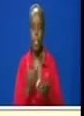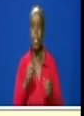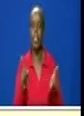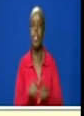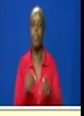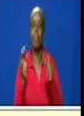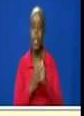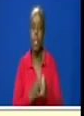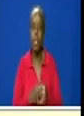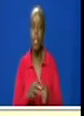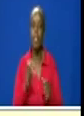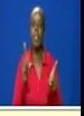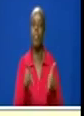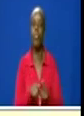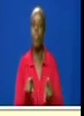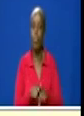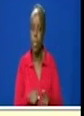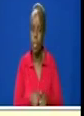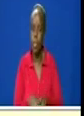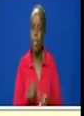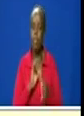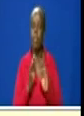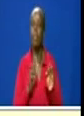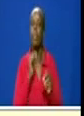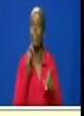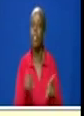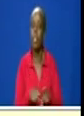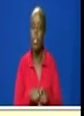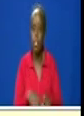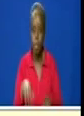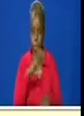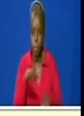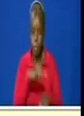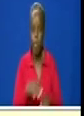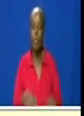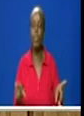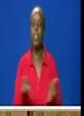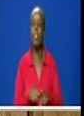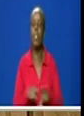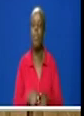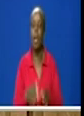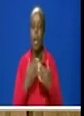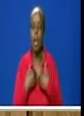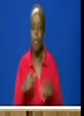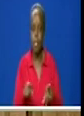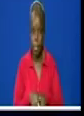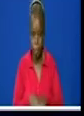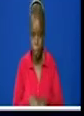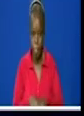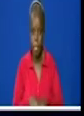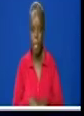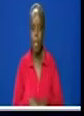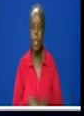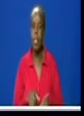units, the volume will be the same, even if you're not at the same place, but we'll still measure the same size. Is it the same